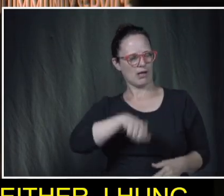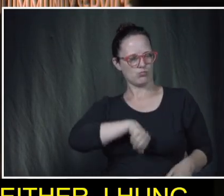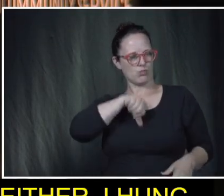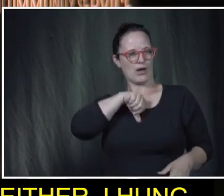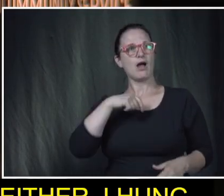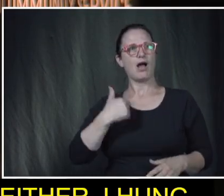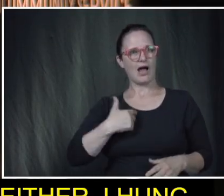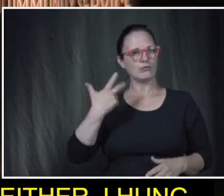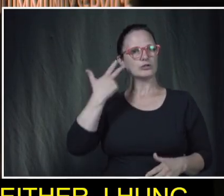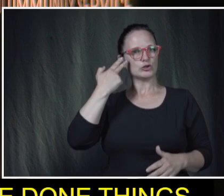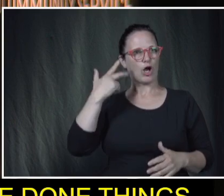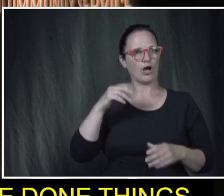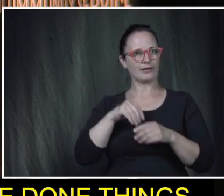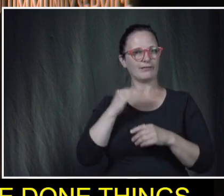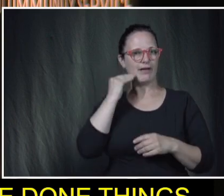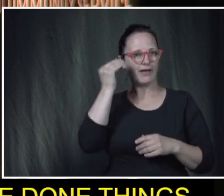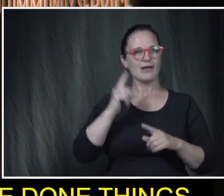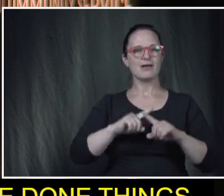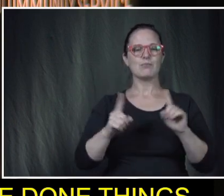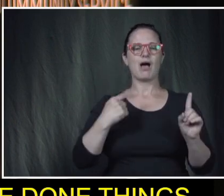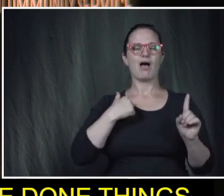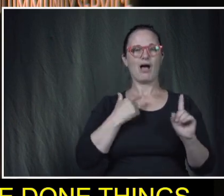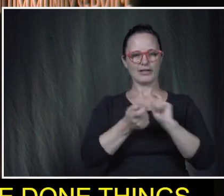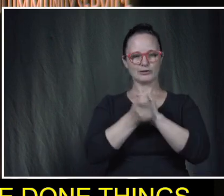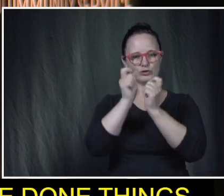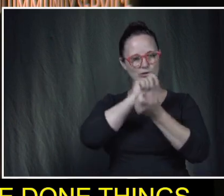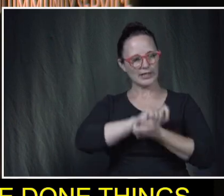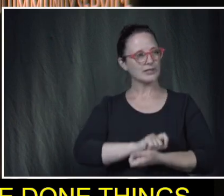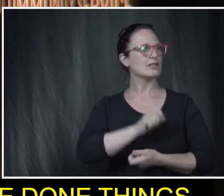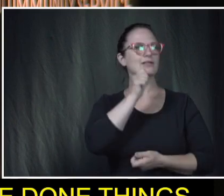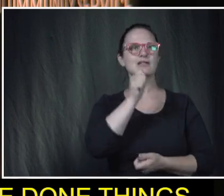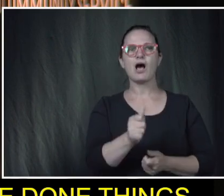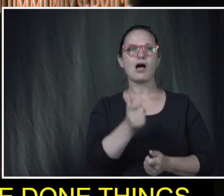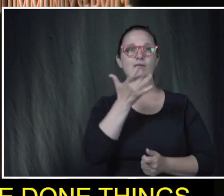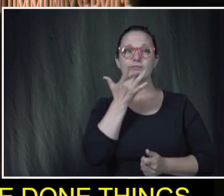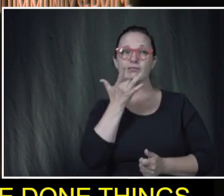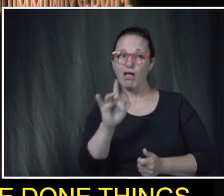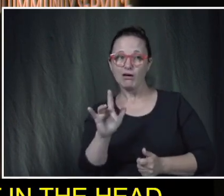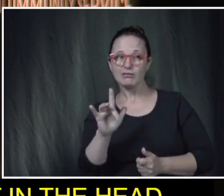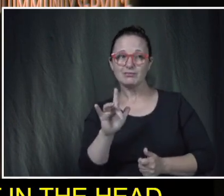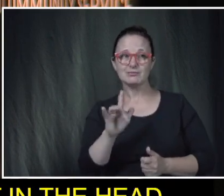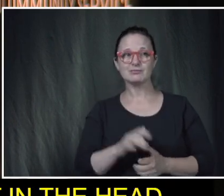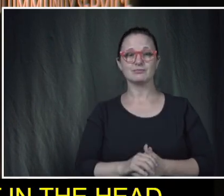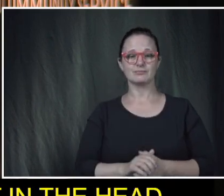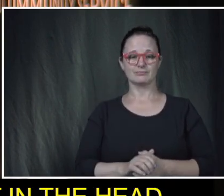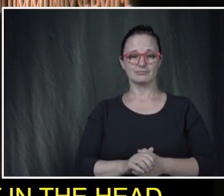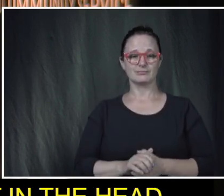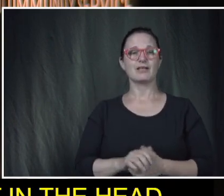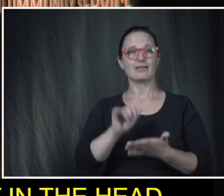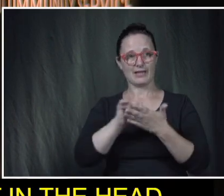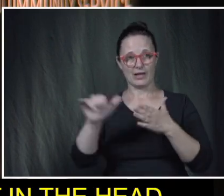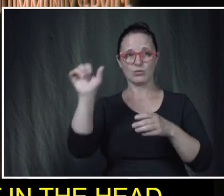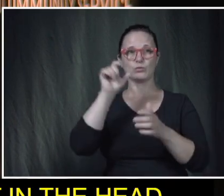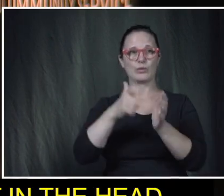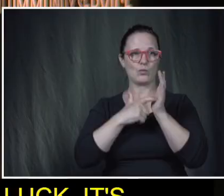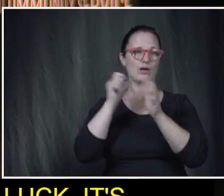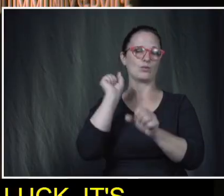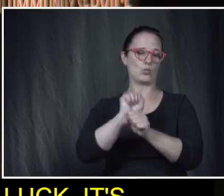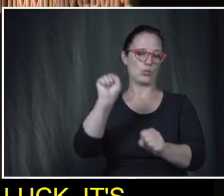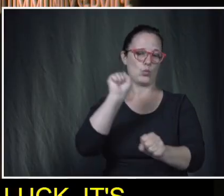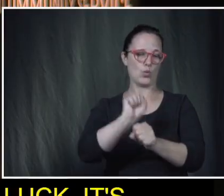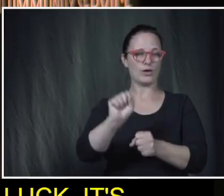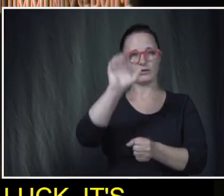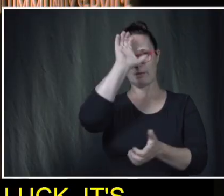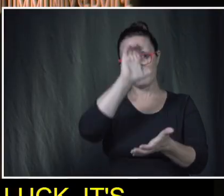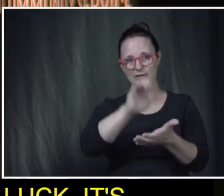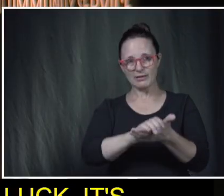been shot in the head, but I turned it around, not by luck. It's work. It's believing.